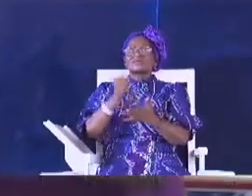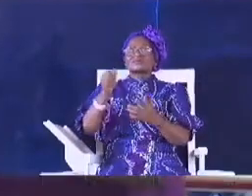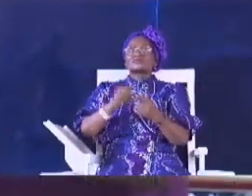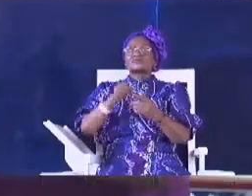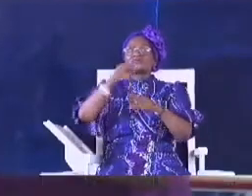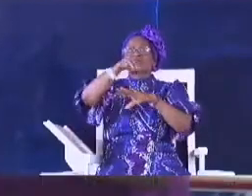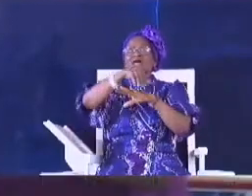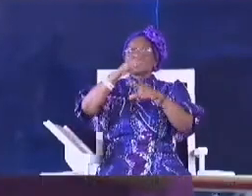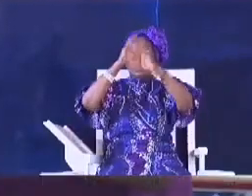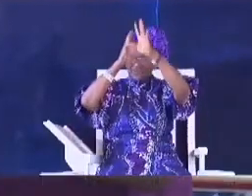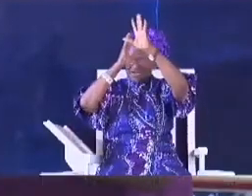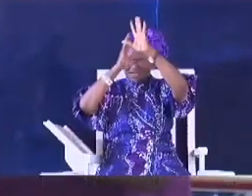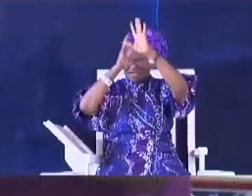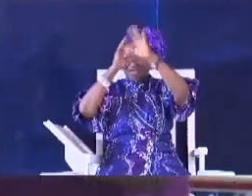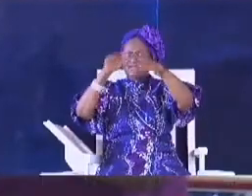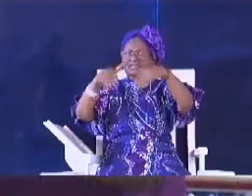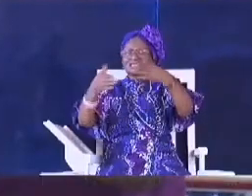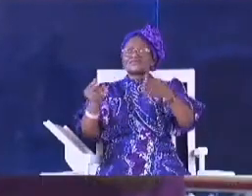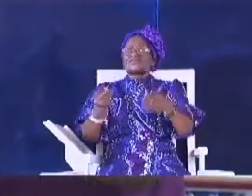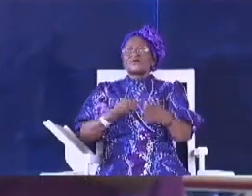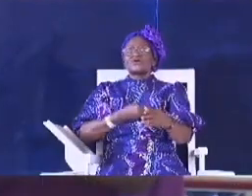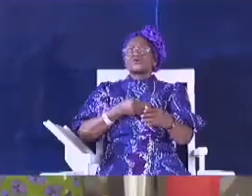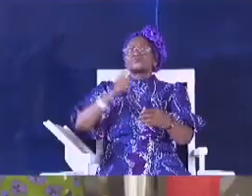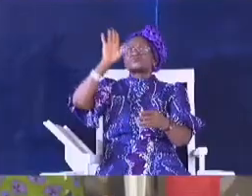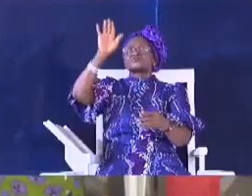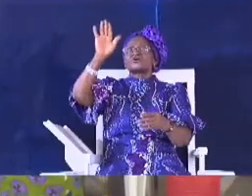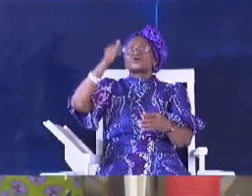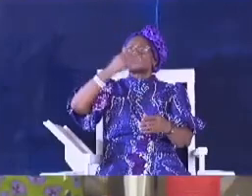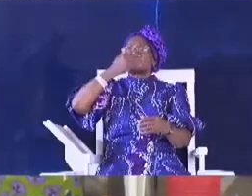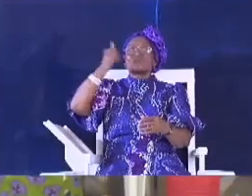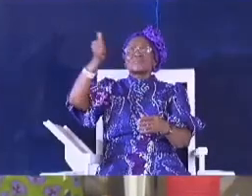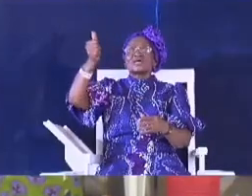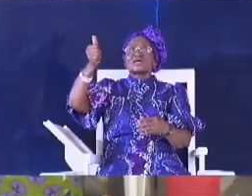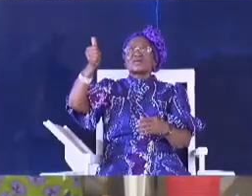Tonight, Father, give us your best.